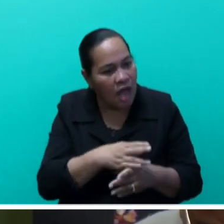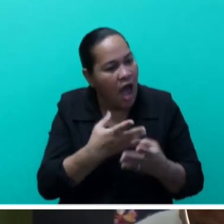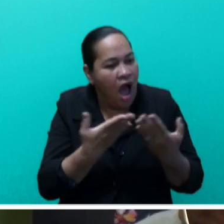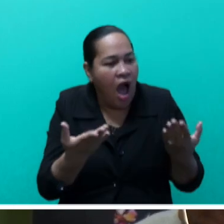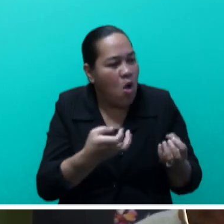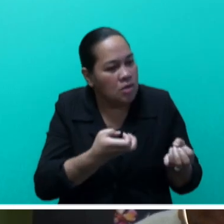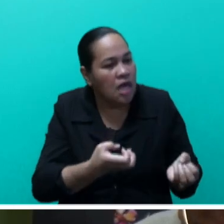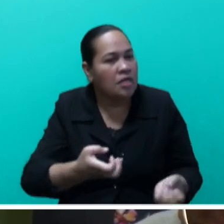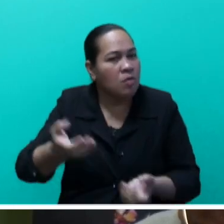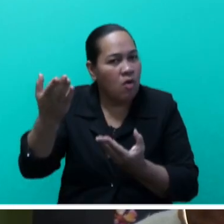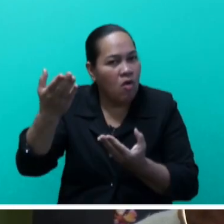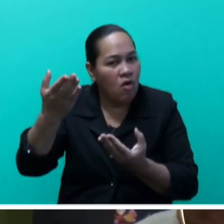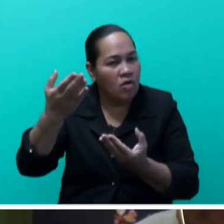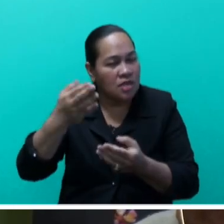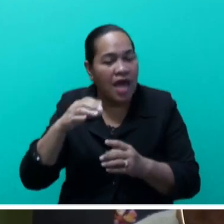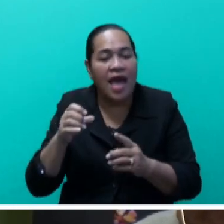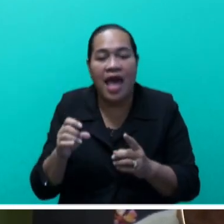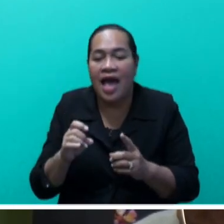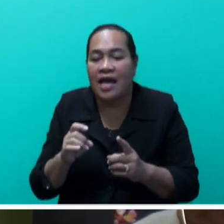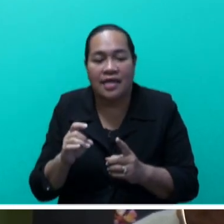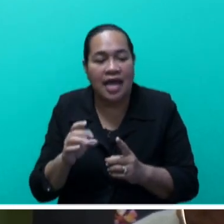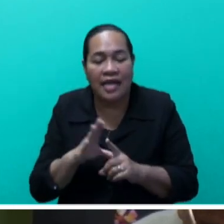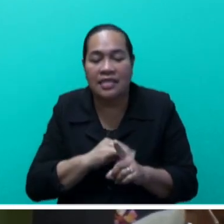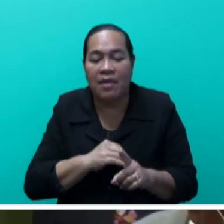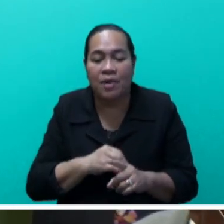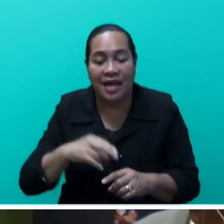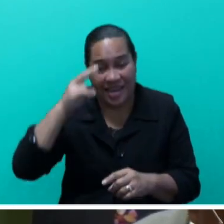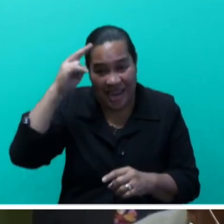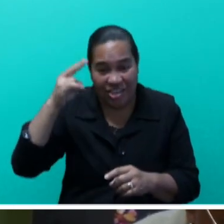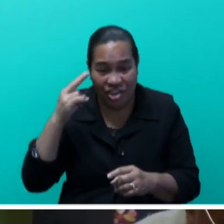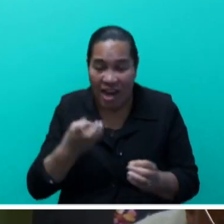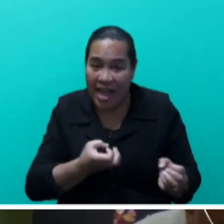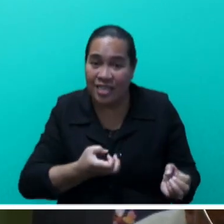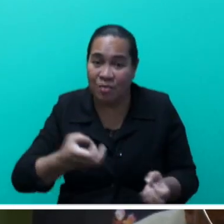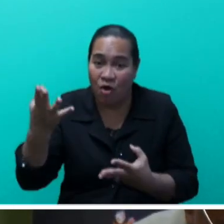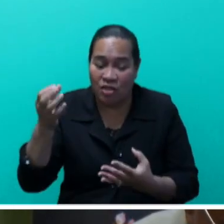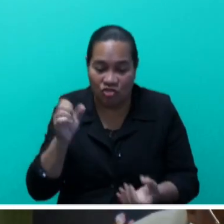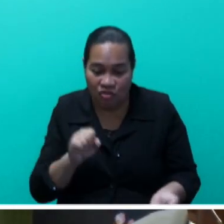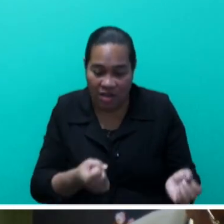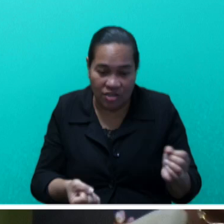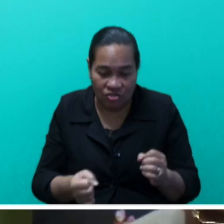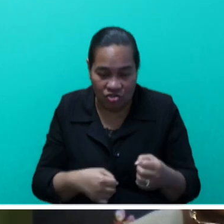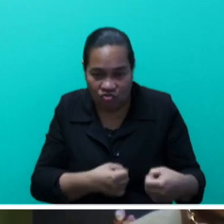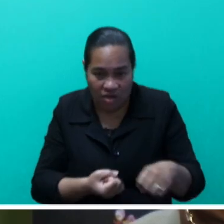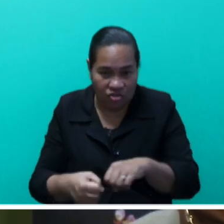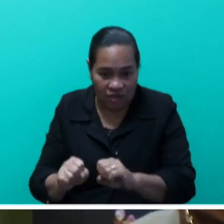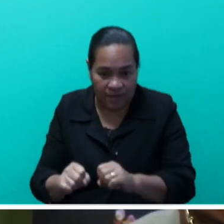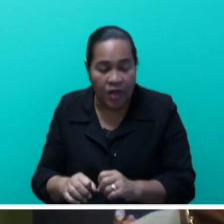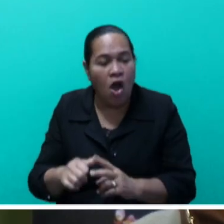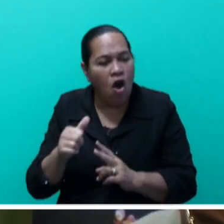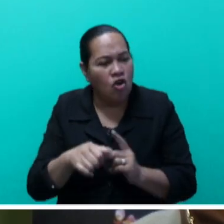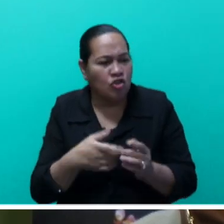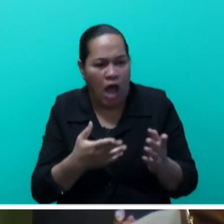markets, for example, for the National Export Strategy, and contribution to the